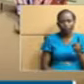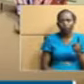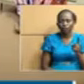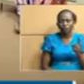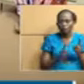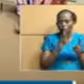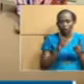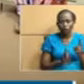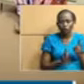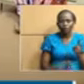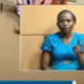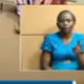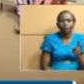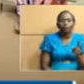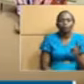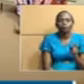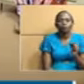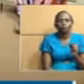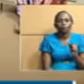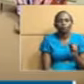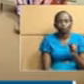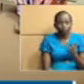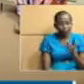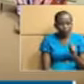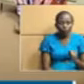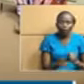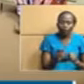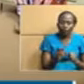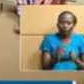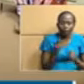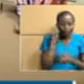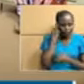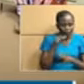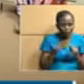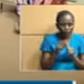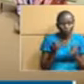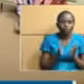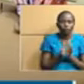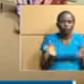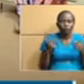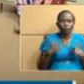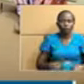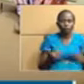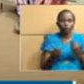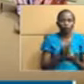question. And the question is, reflecting on the universal health care and its role in social protection,